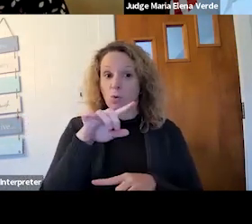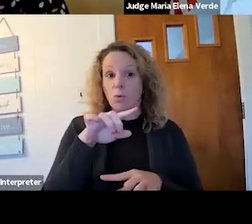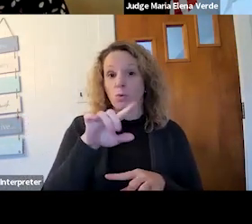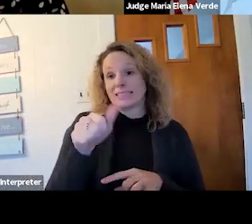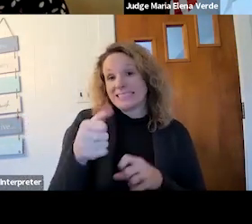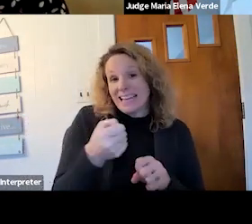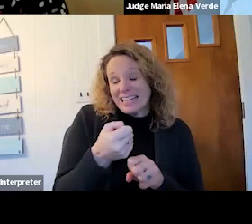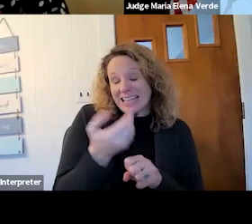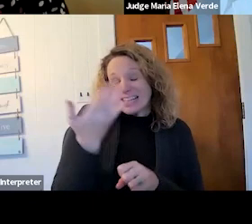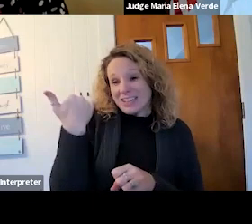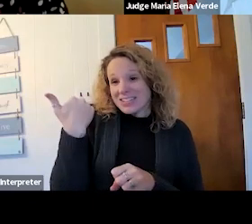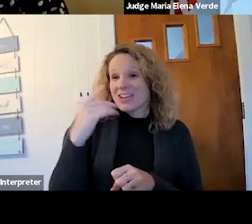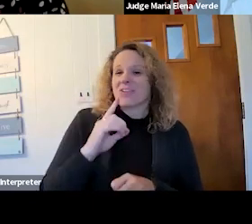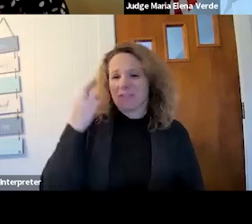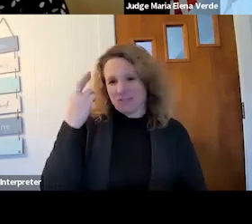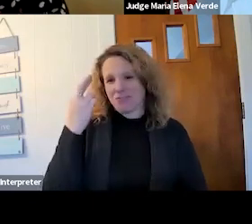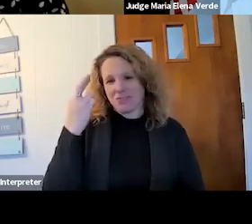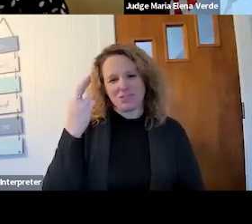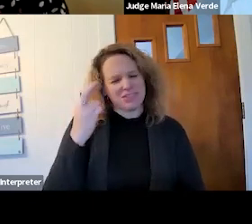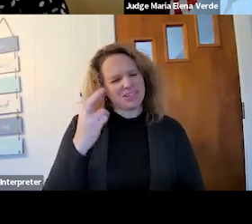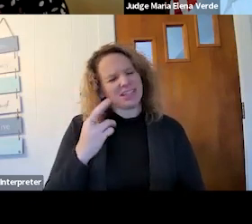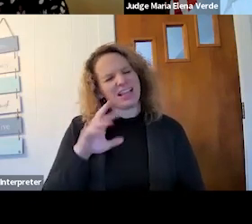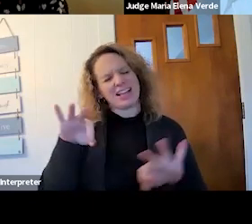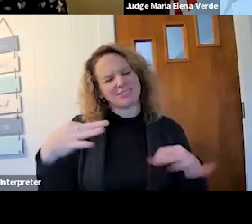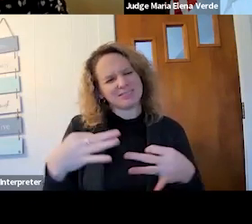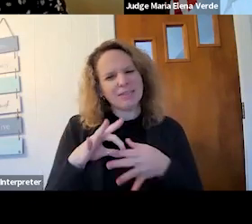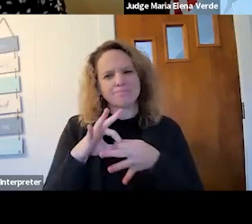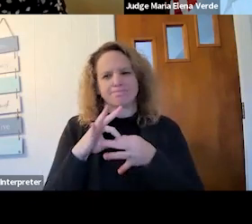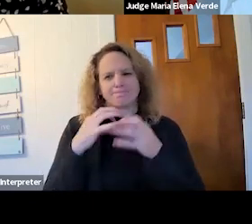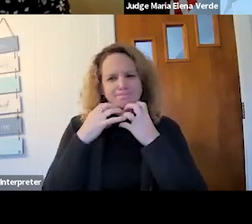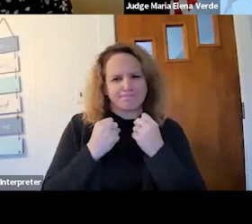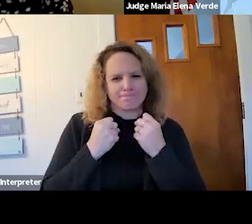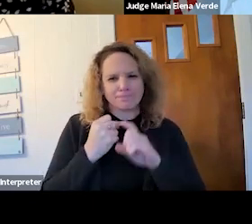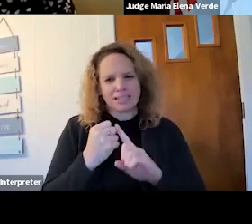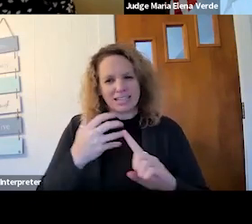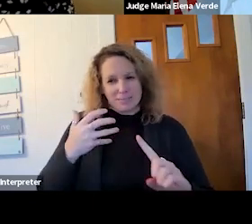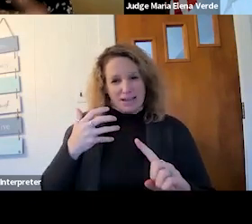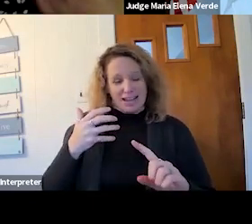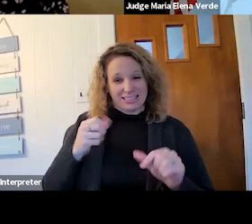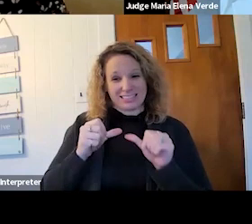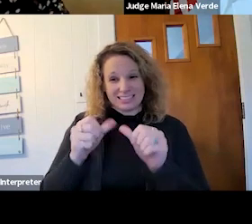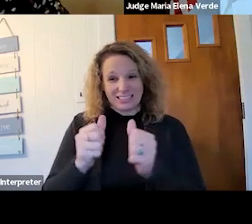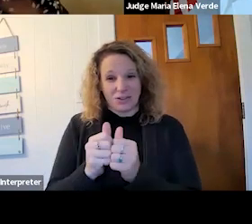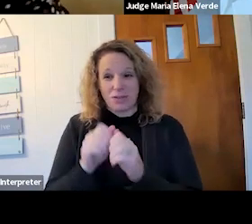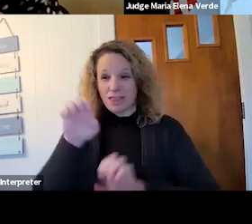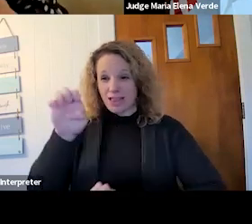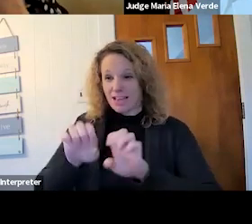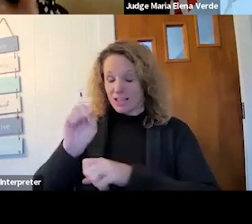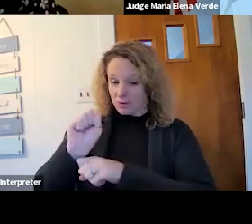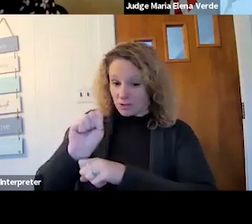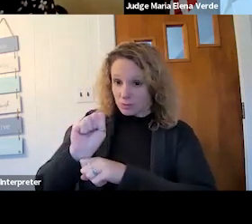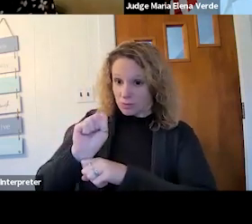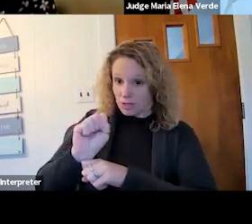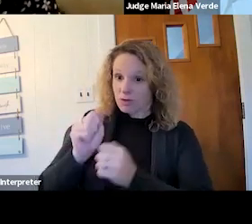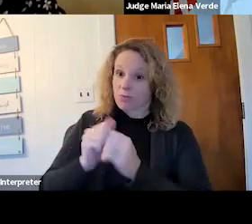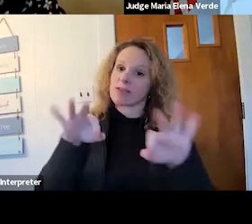years ago and really realized the richness in the family bonds, and have since expanded to evaluation work with